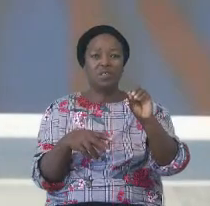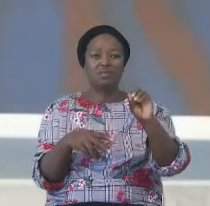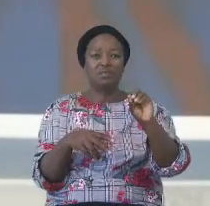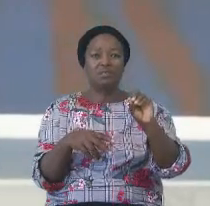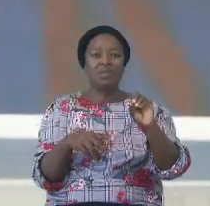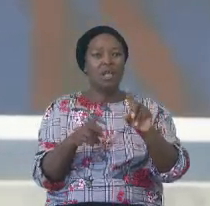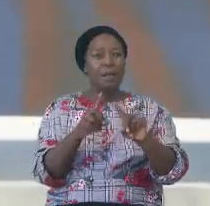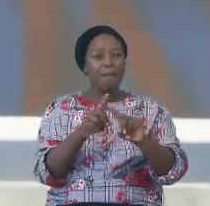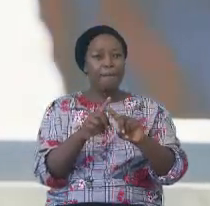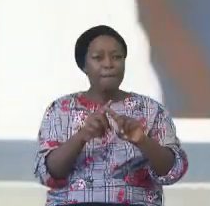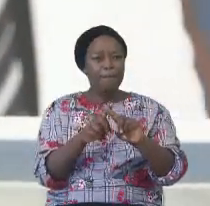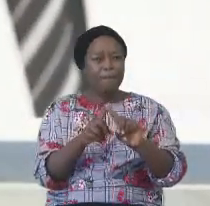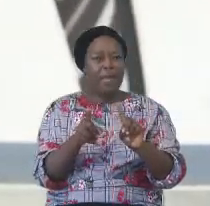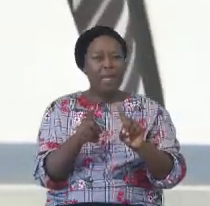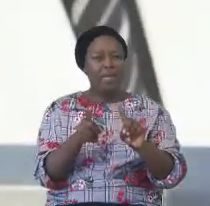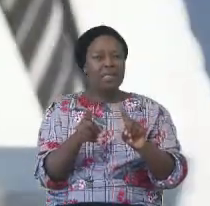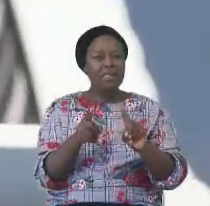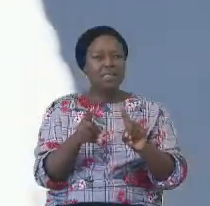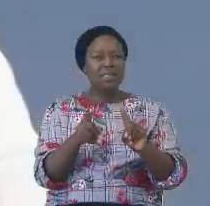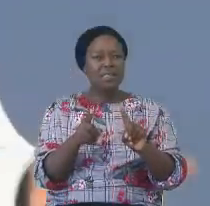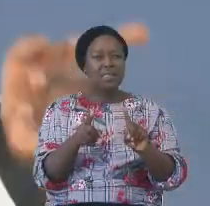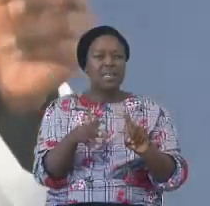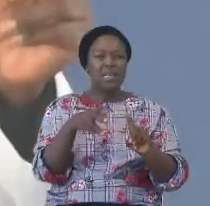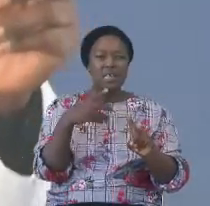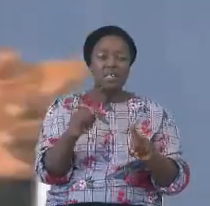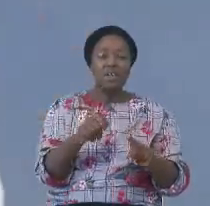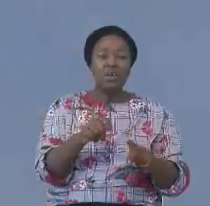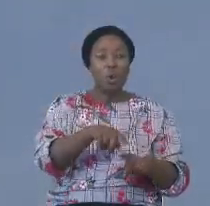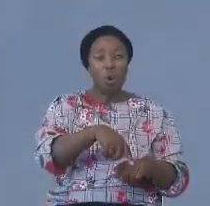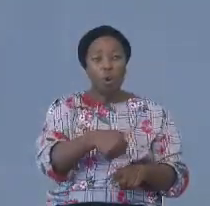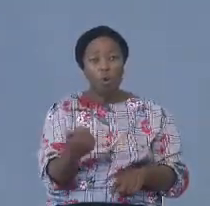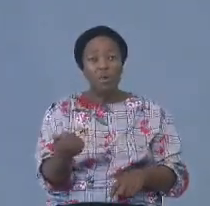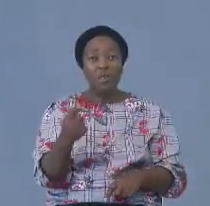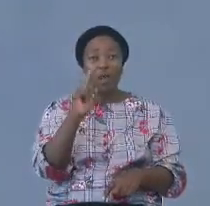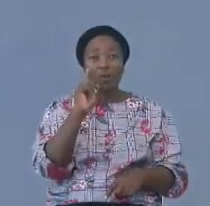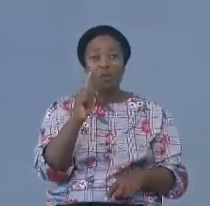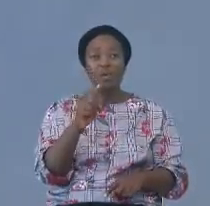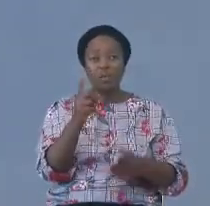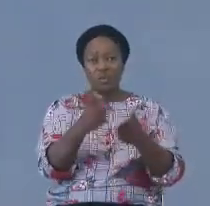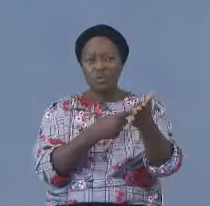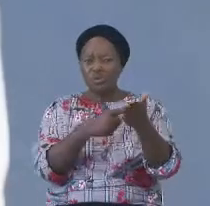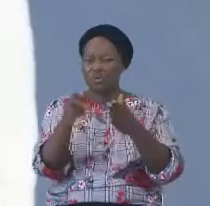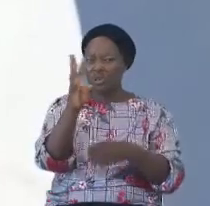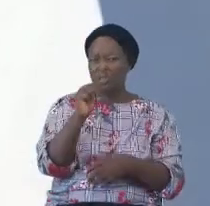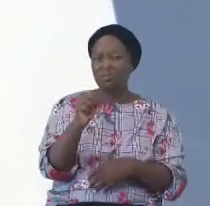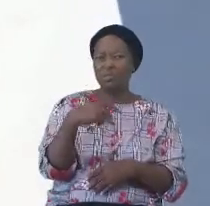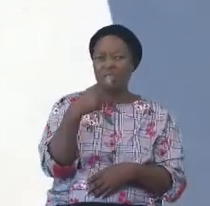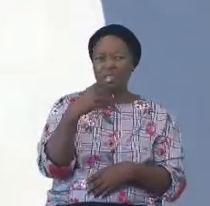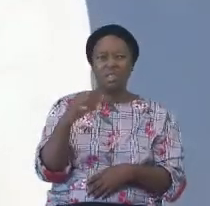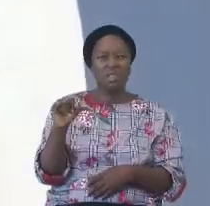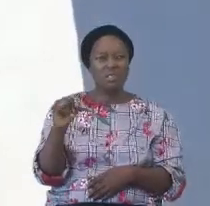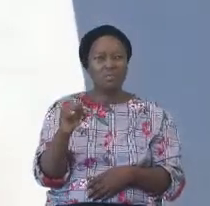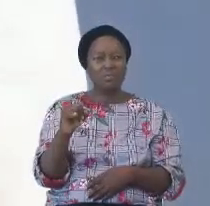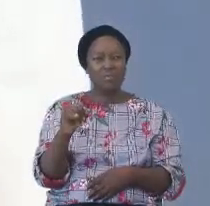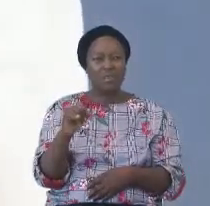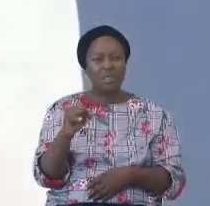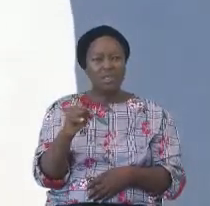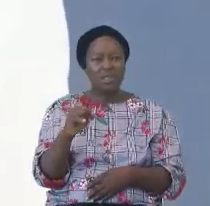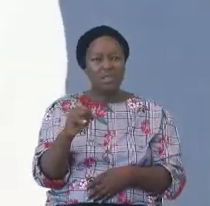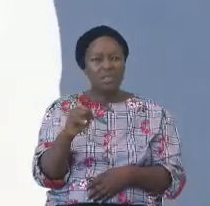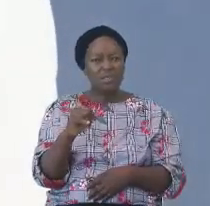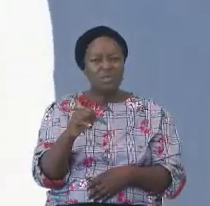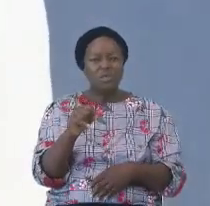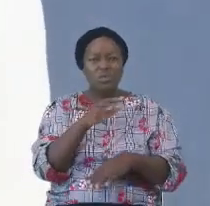one. Look at verse 40. In verse 40, but the other answering